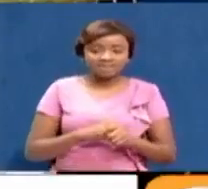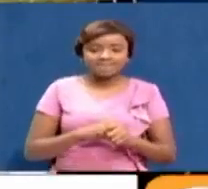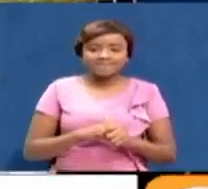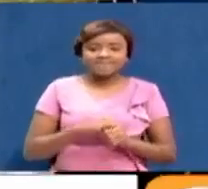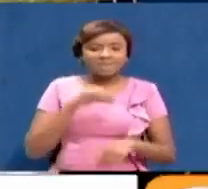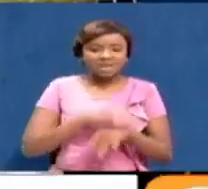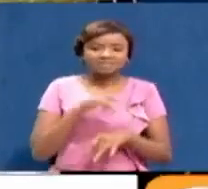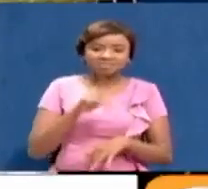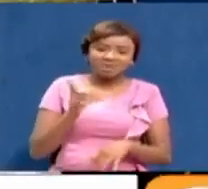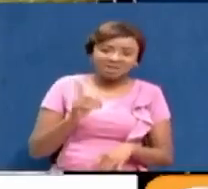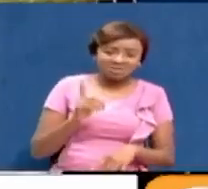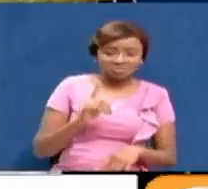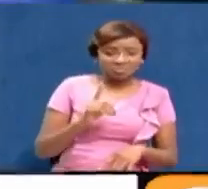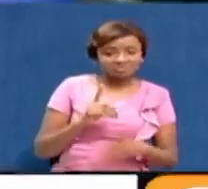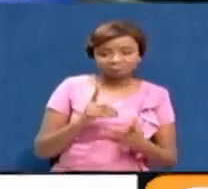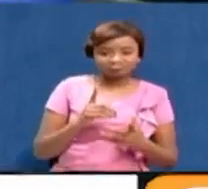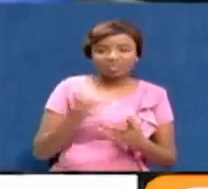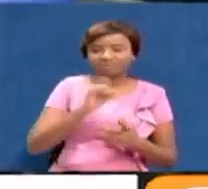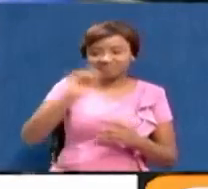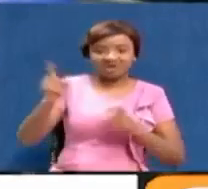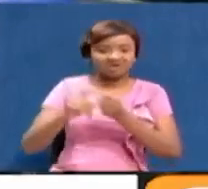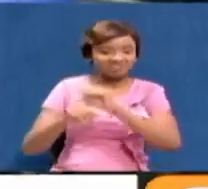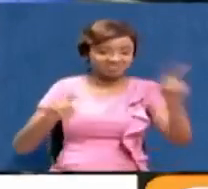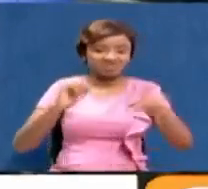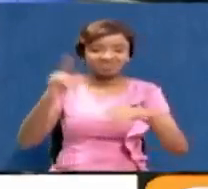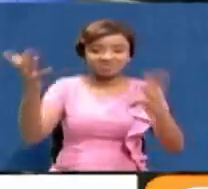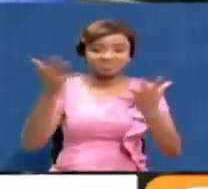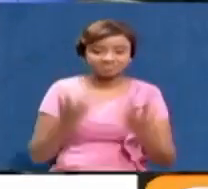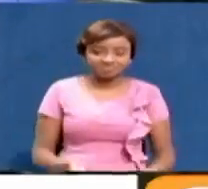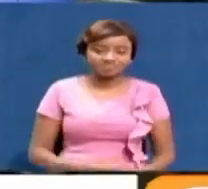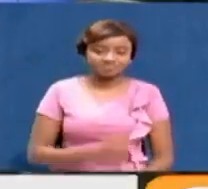places, so they may have to travel a long distance. Denis Otieno, Citizen TV.